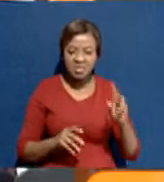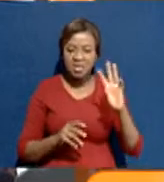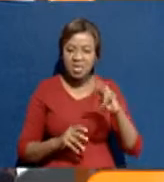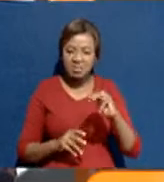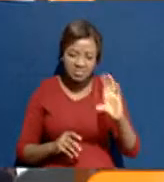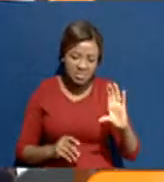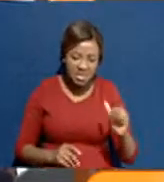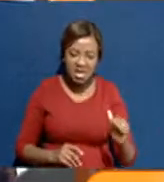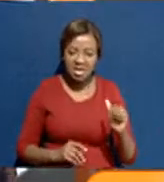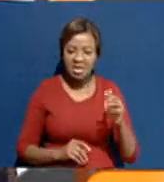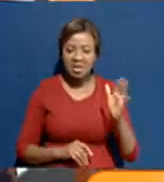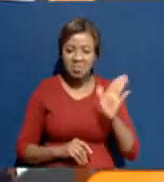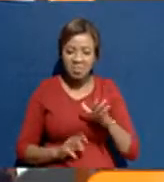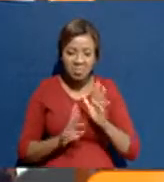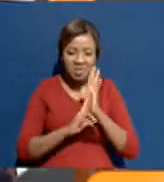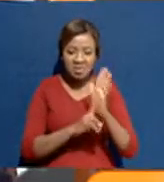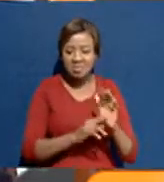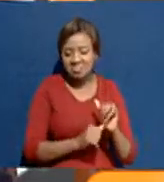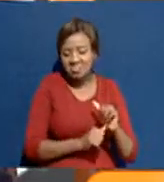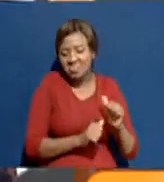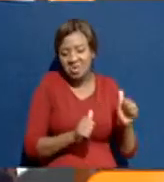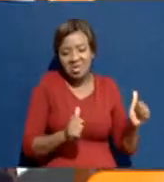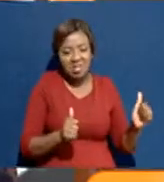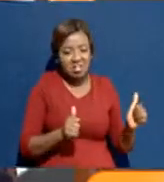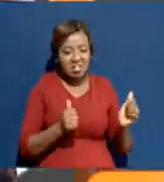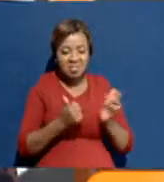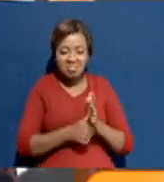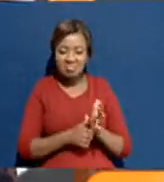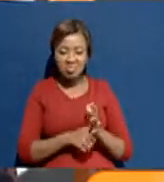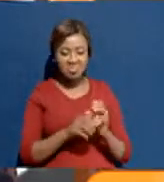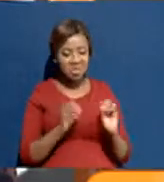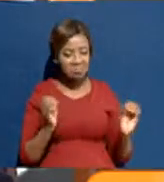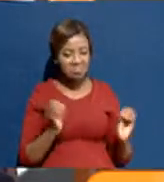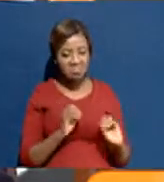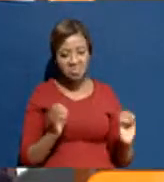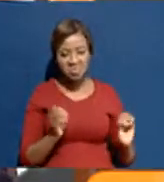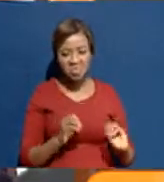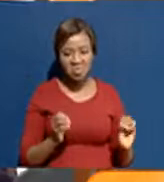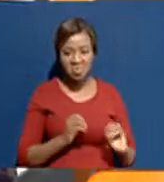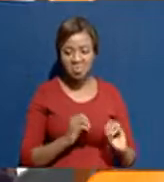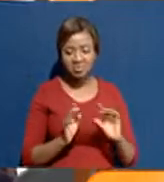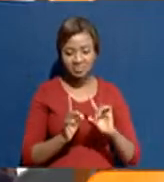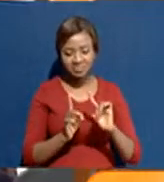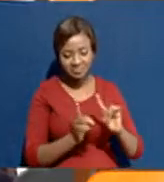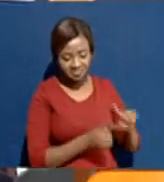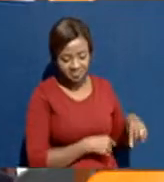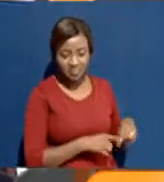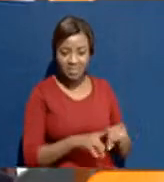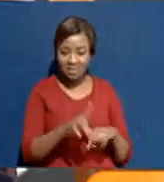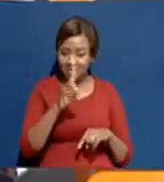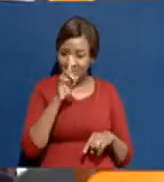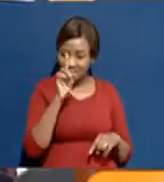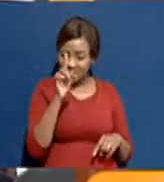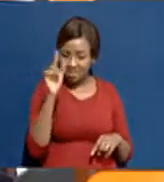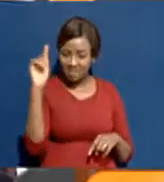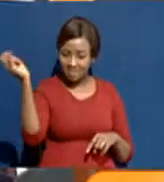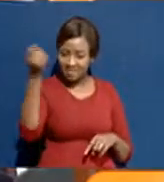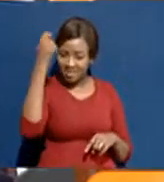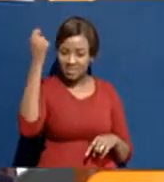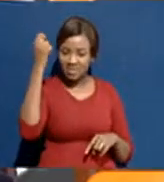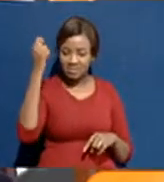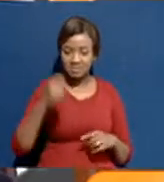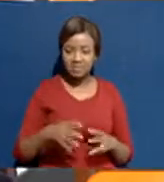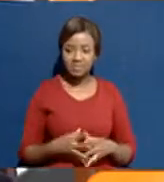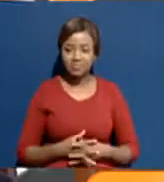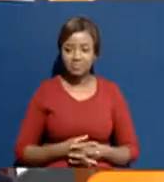rep, they are all good. Now, there's no complaint about rigging for all those elections. It always